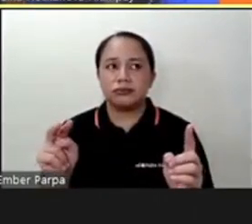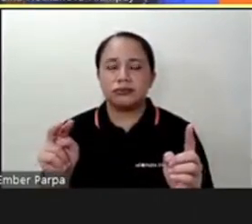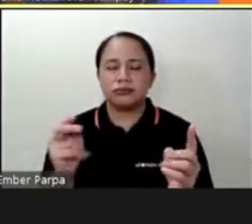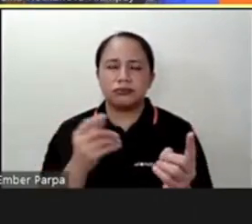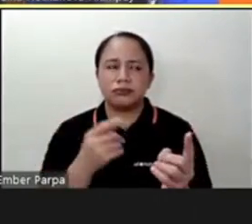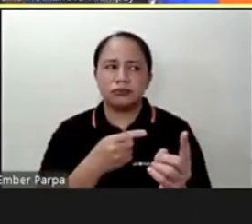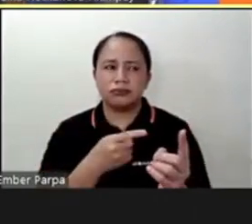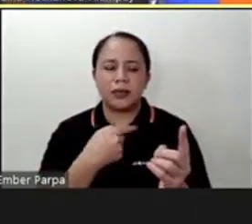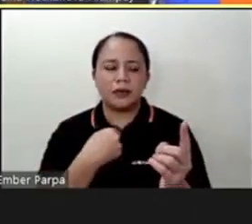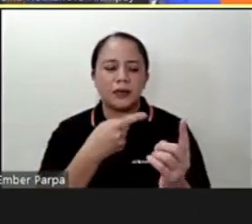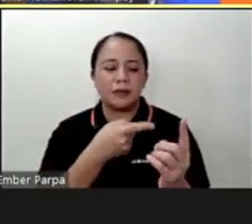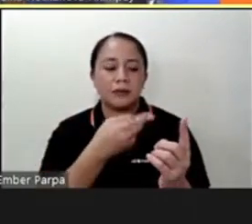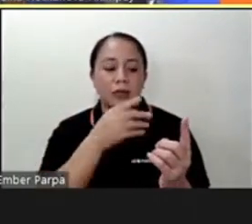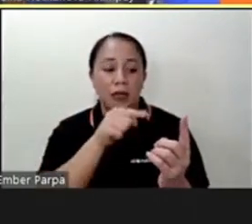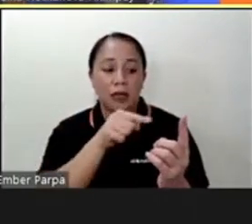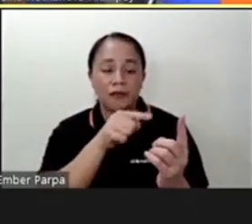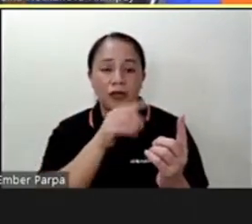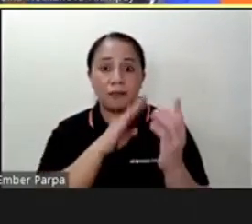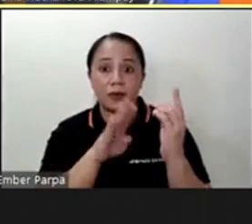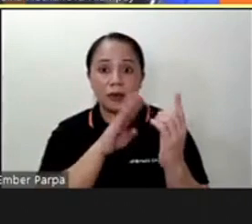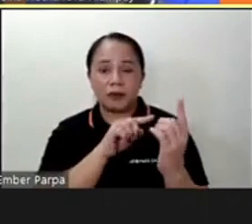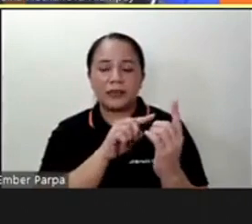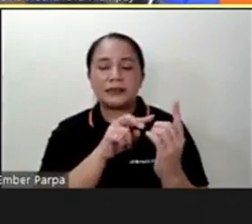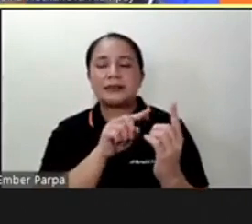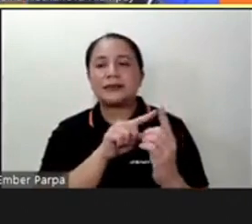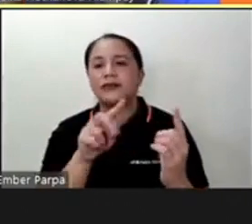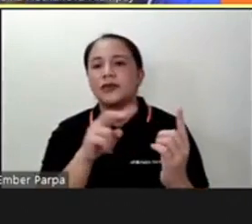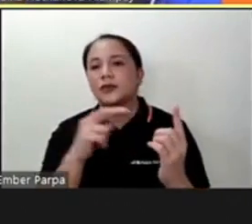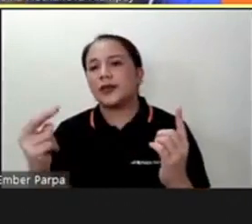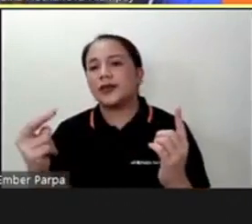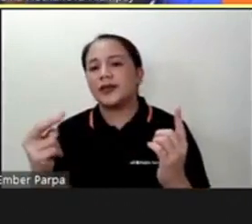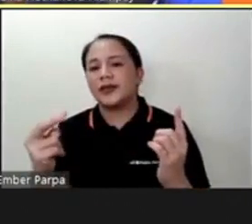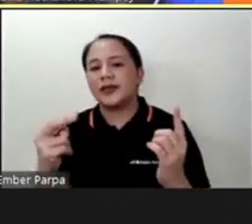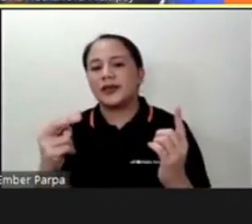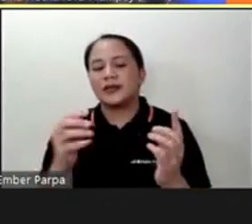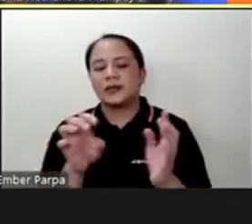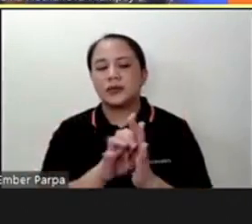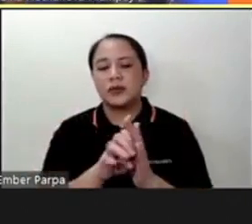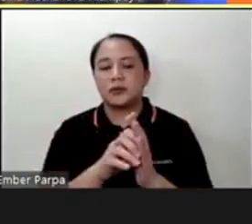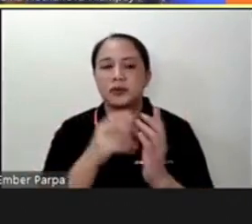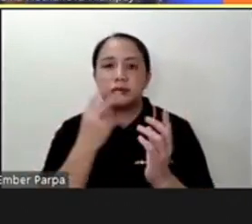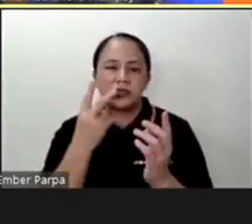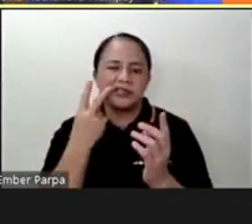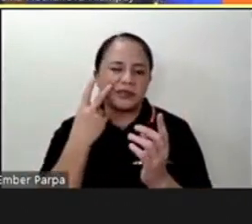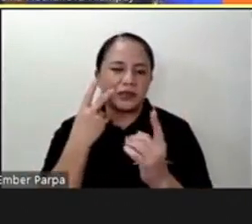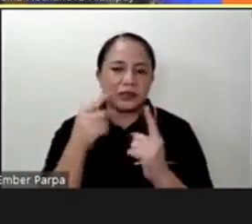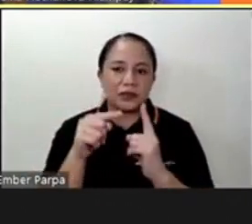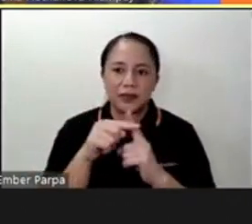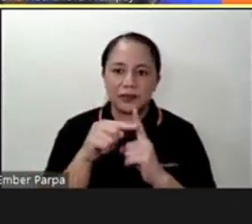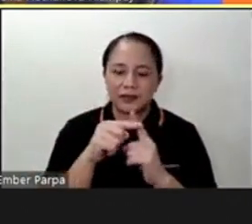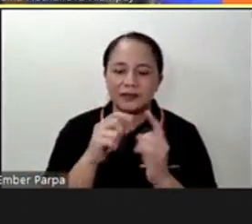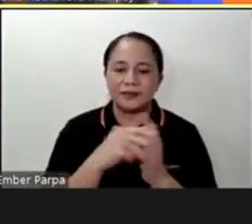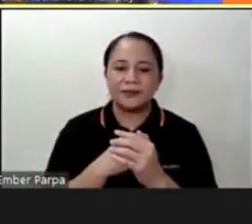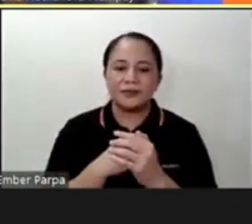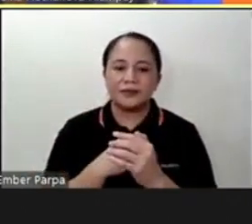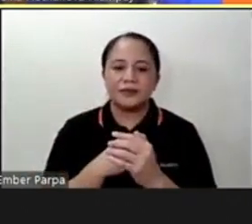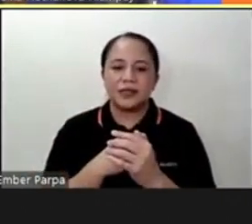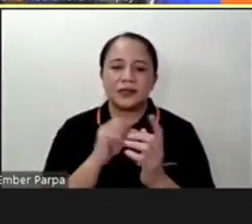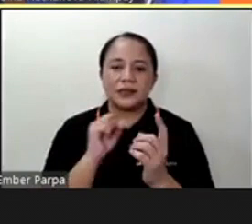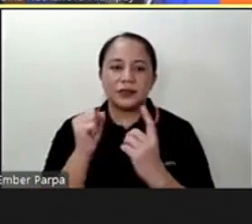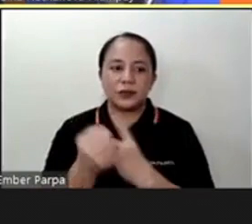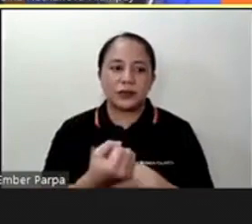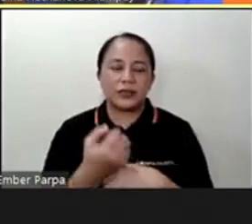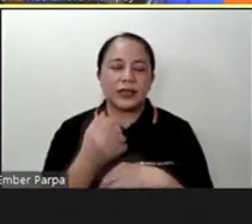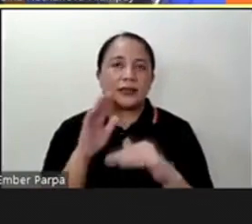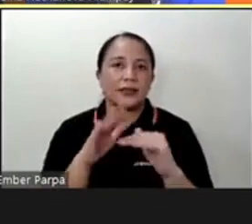be looking at your problem in a different way. So trying to look at maybe the positive in the situation